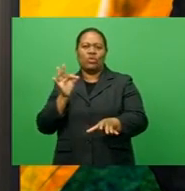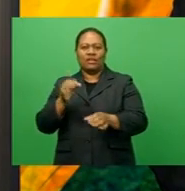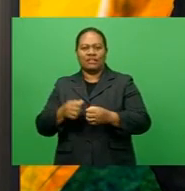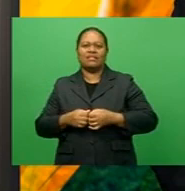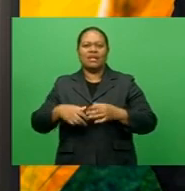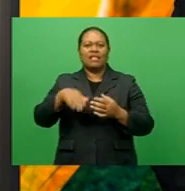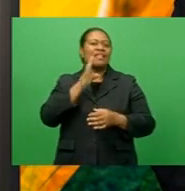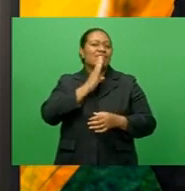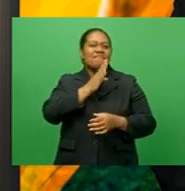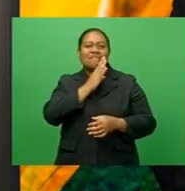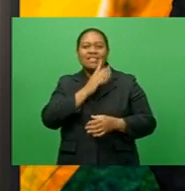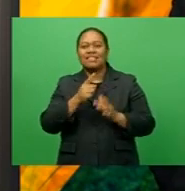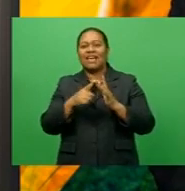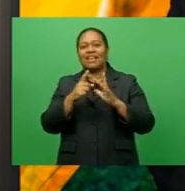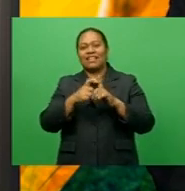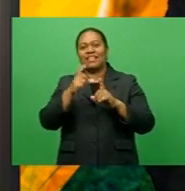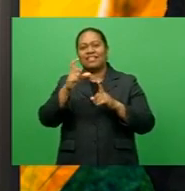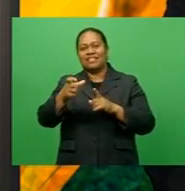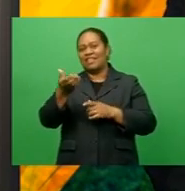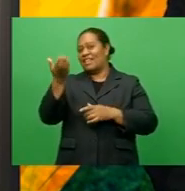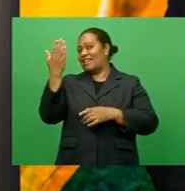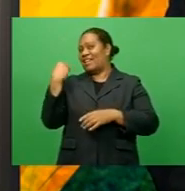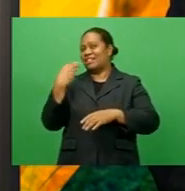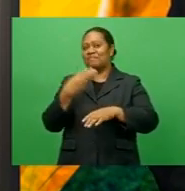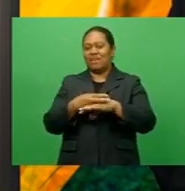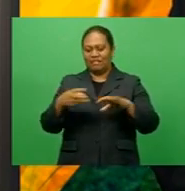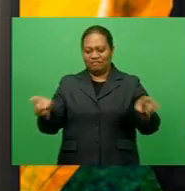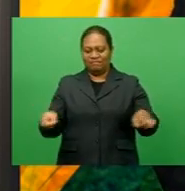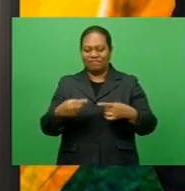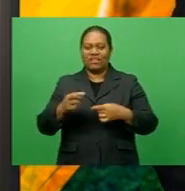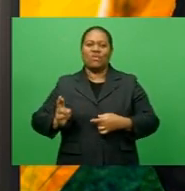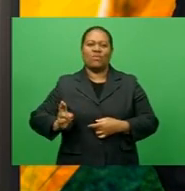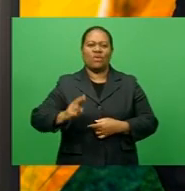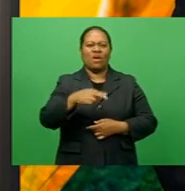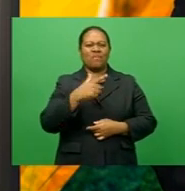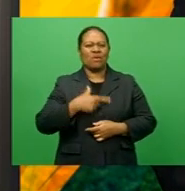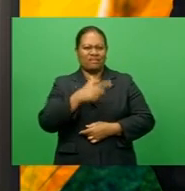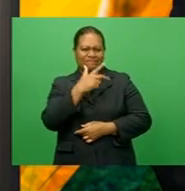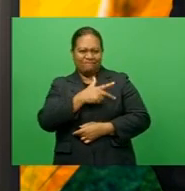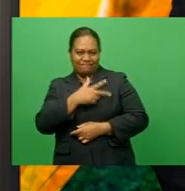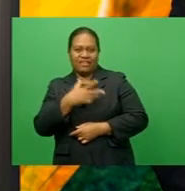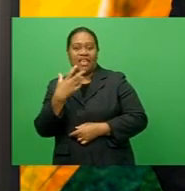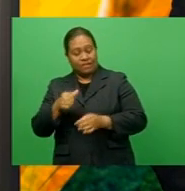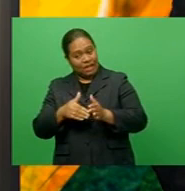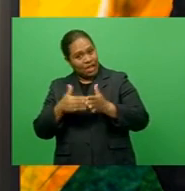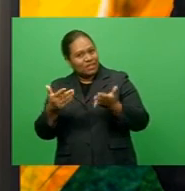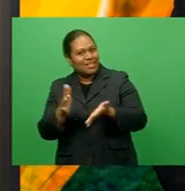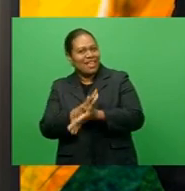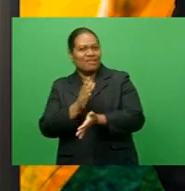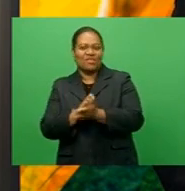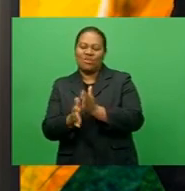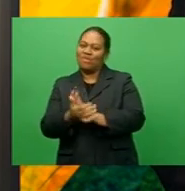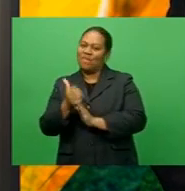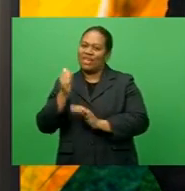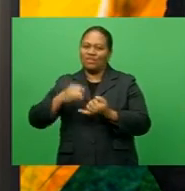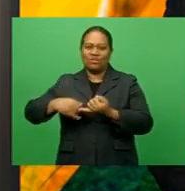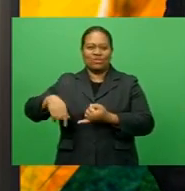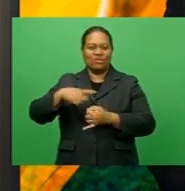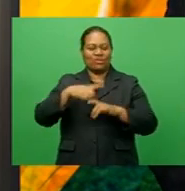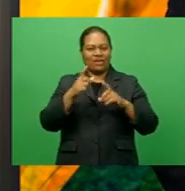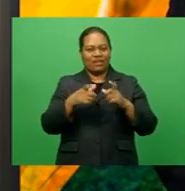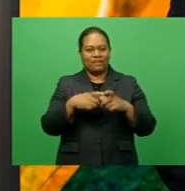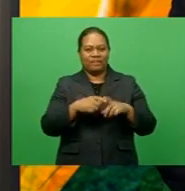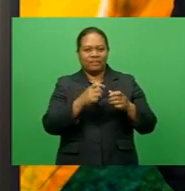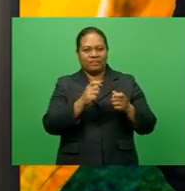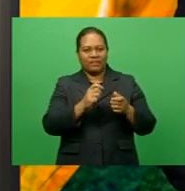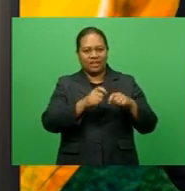their IDC final match against Rewa last month due to injury and is happy to be back in the mix for the Sugar City side. Details